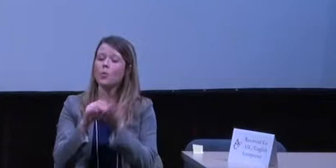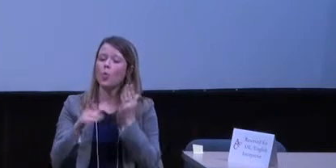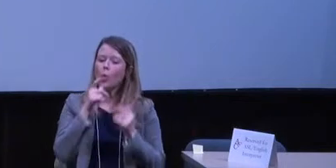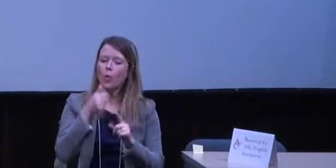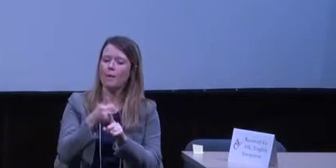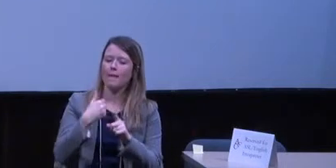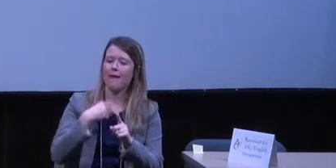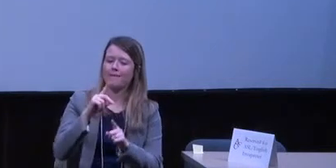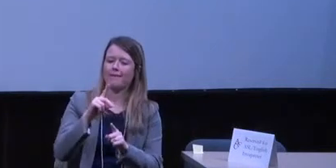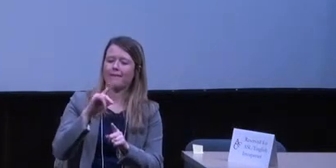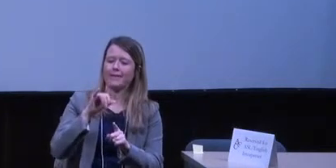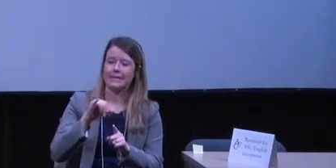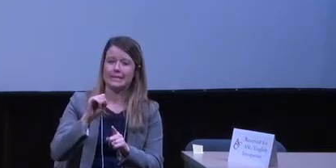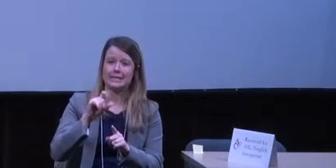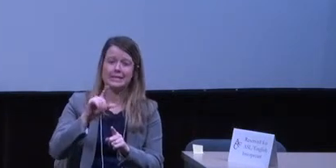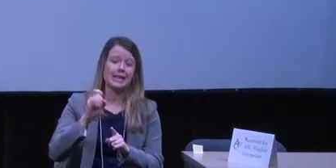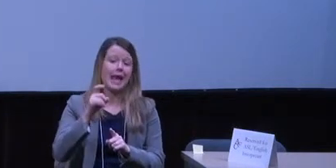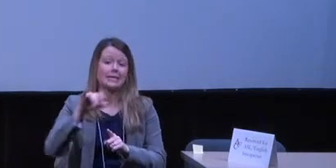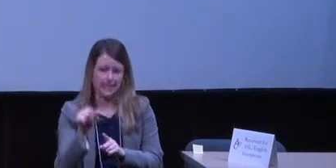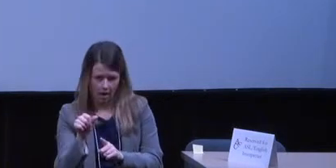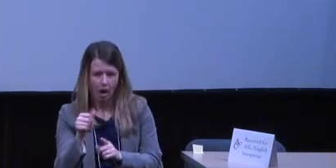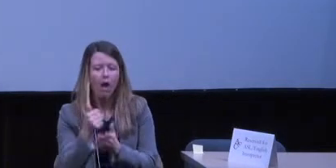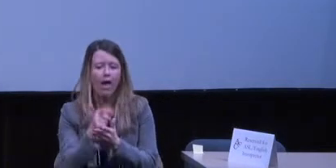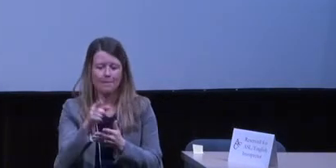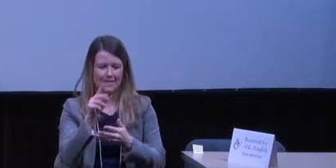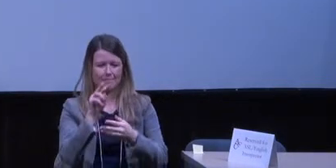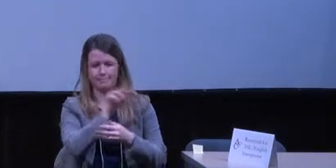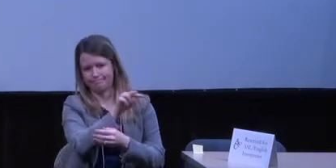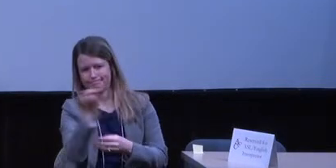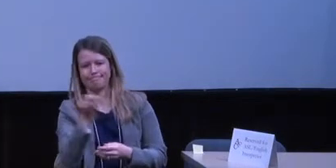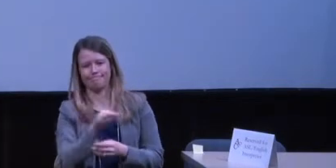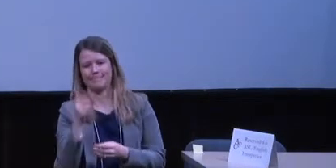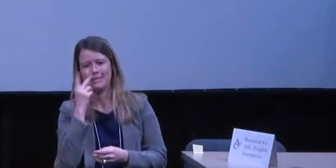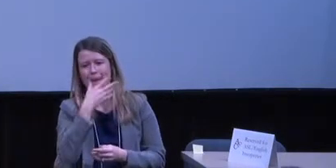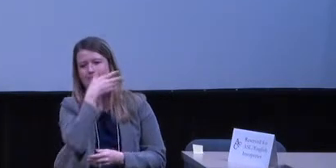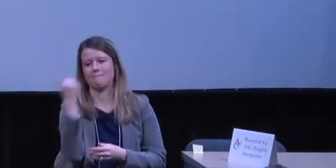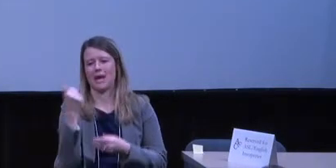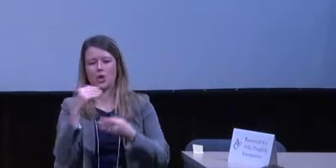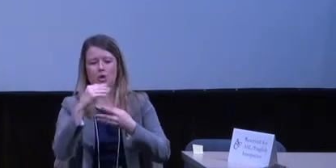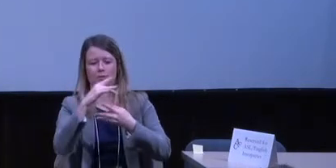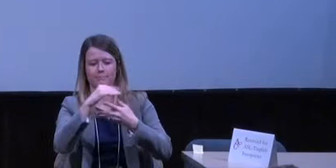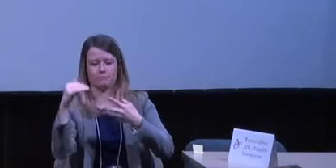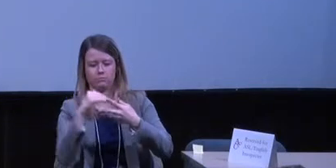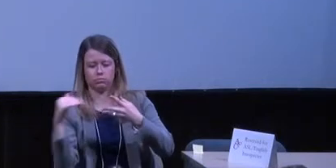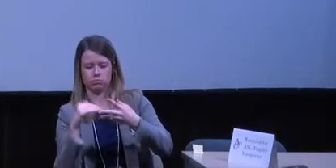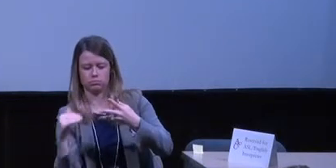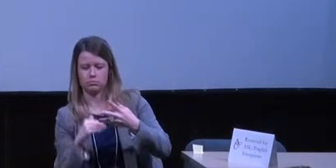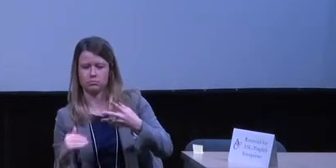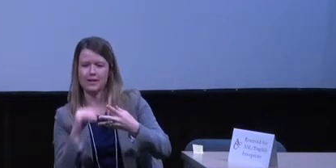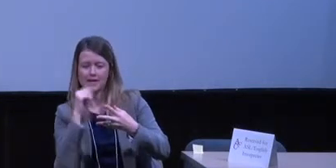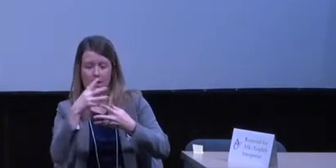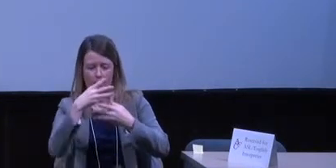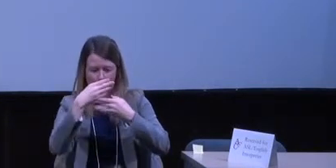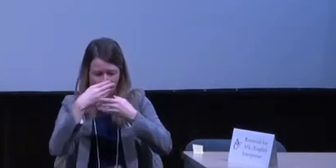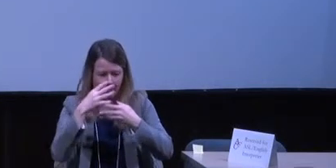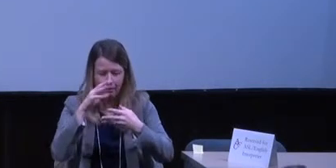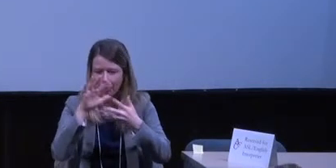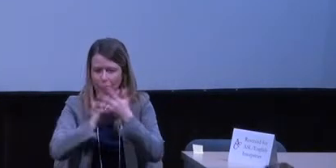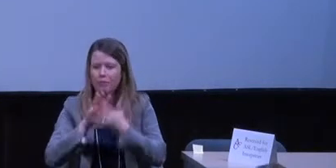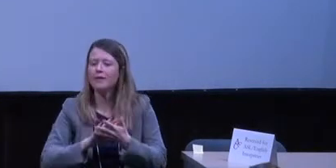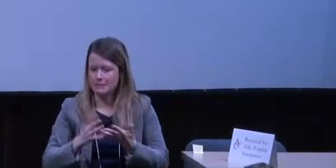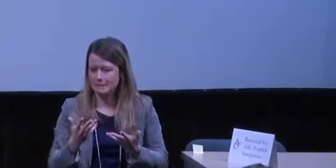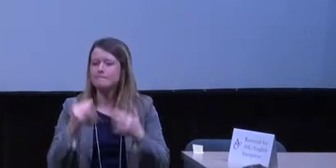just because it provides more of a gap to segregate between the different lines so they don't get meshed together.